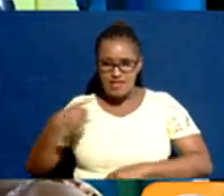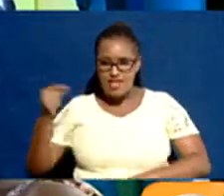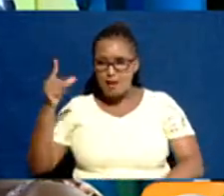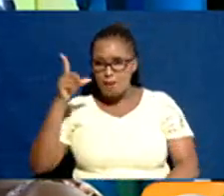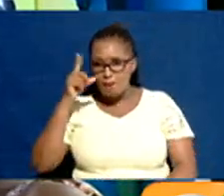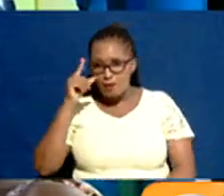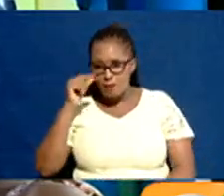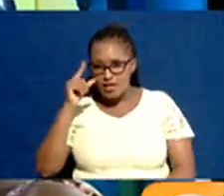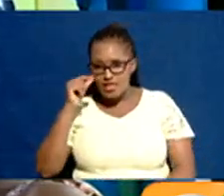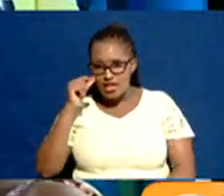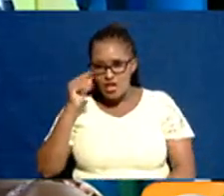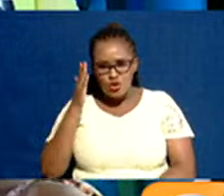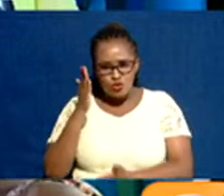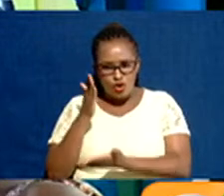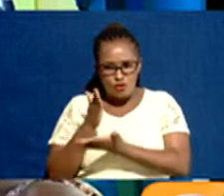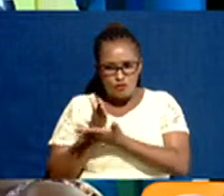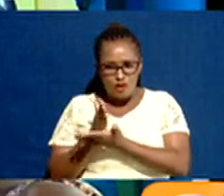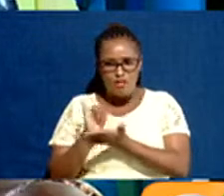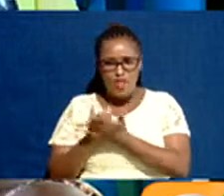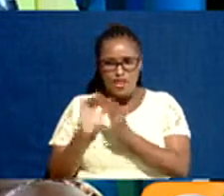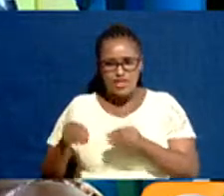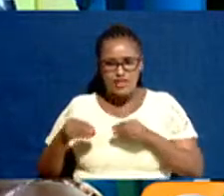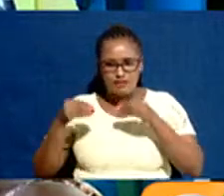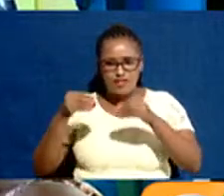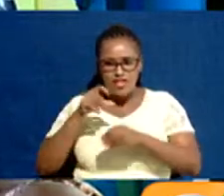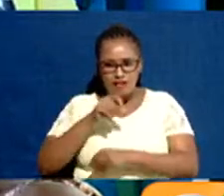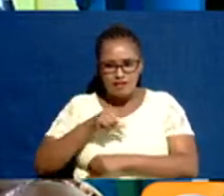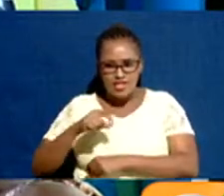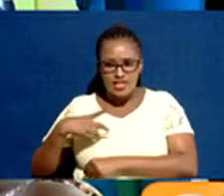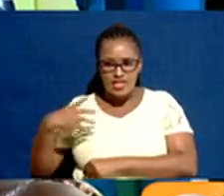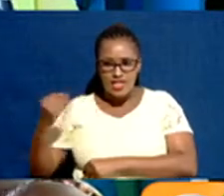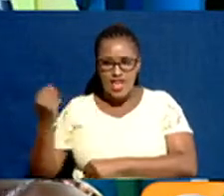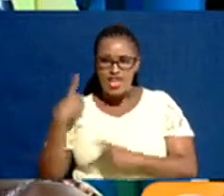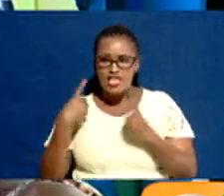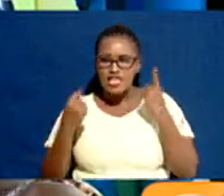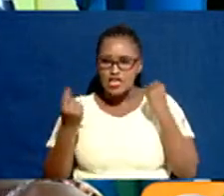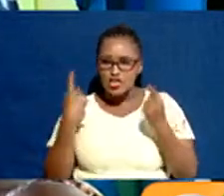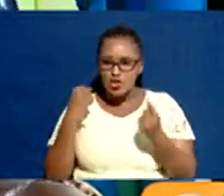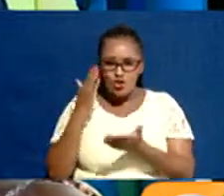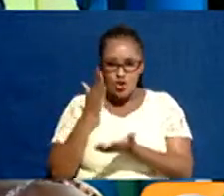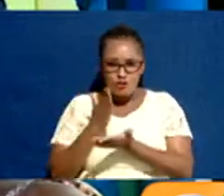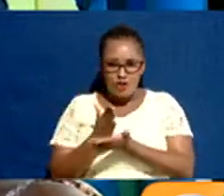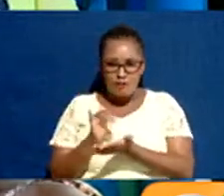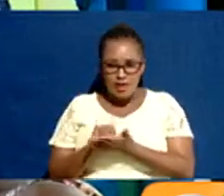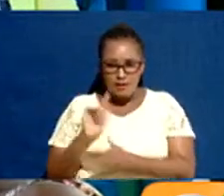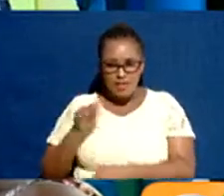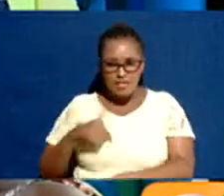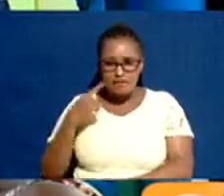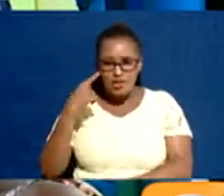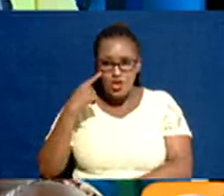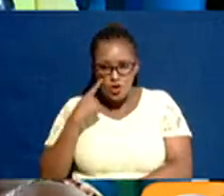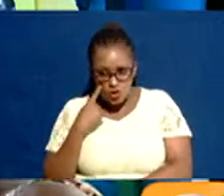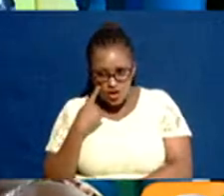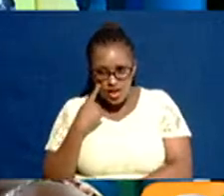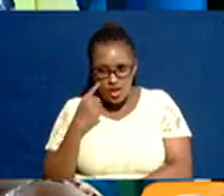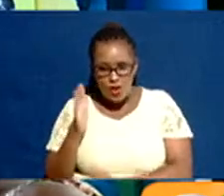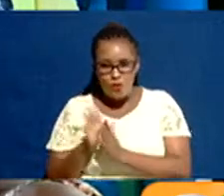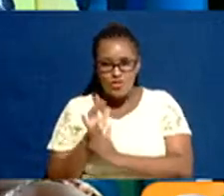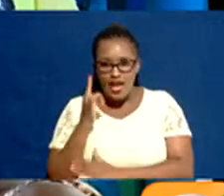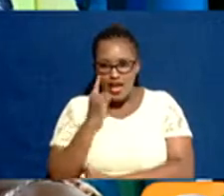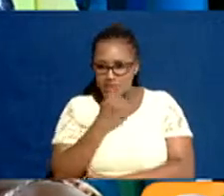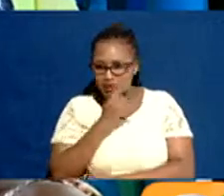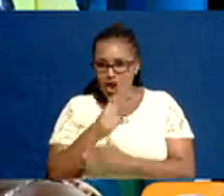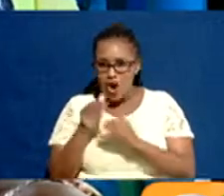oversee the distribution of that fertilizer. I was in Kericho to ensure that it has reached. I saw with my own two eyes.